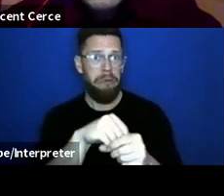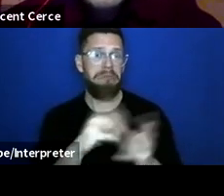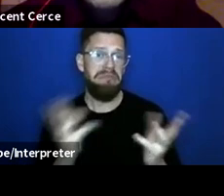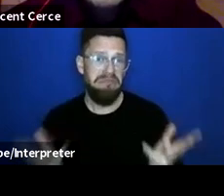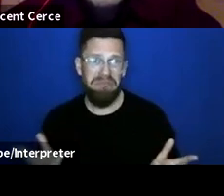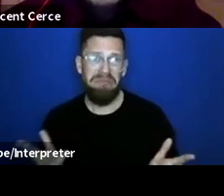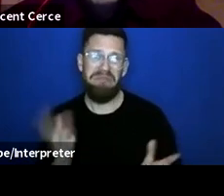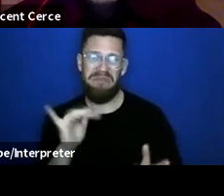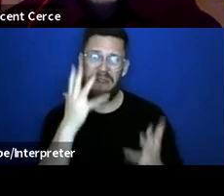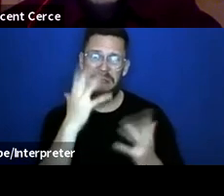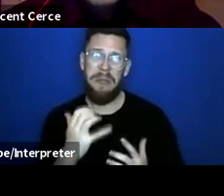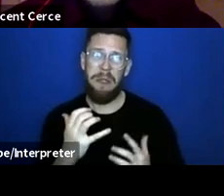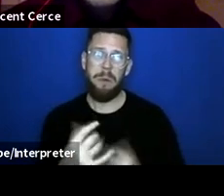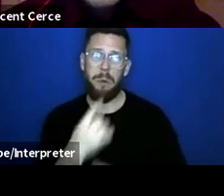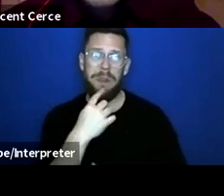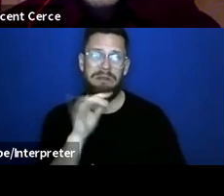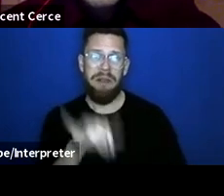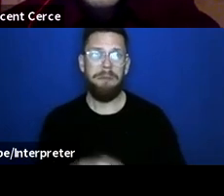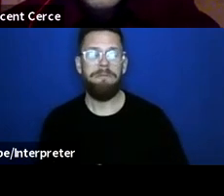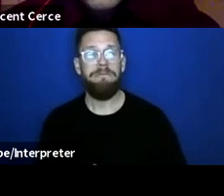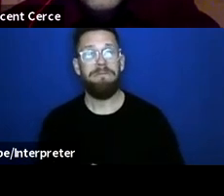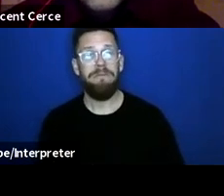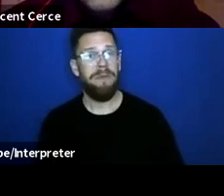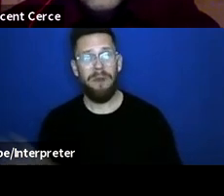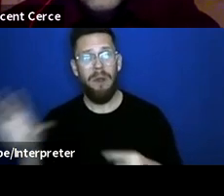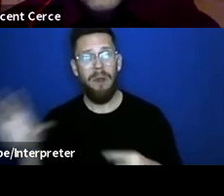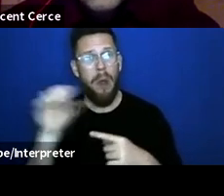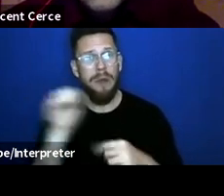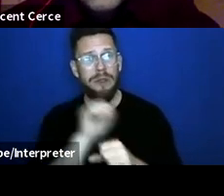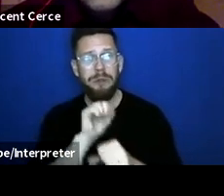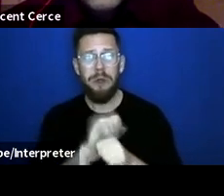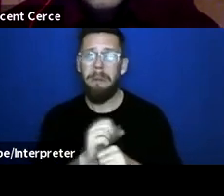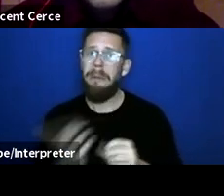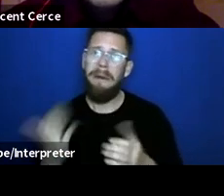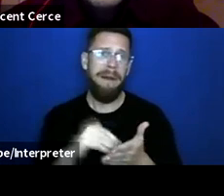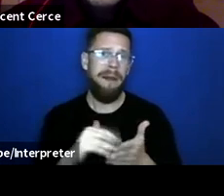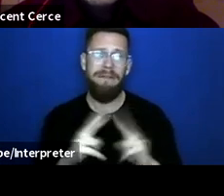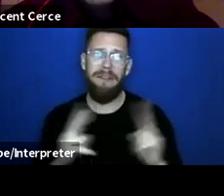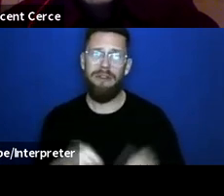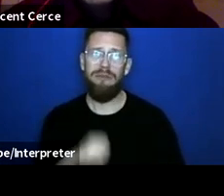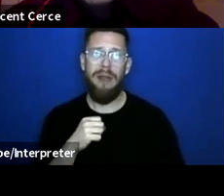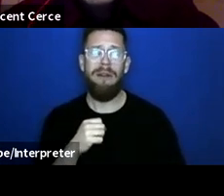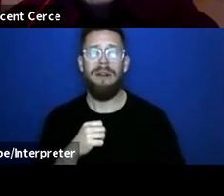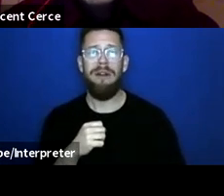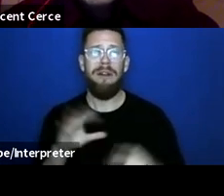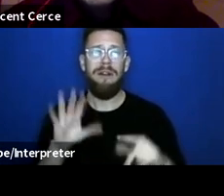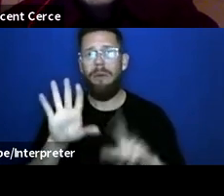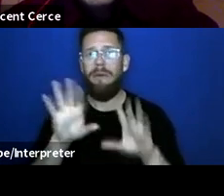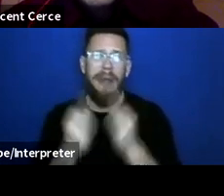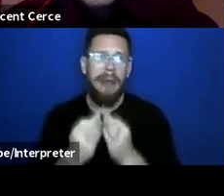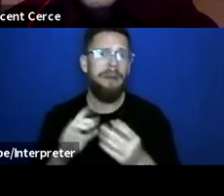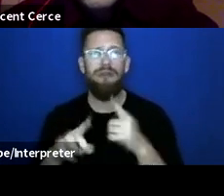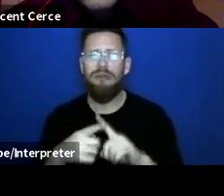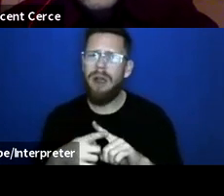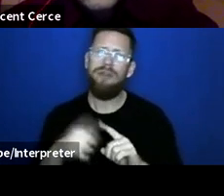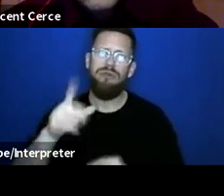it's unfortunate you missed that. Phenomenal job. Again, good friend of mine. I'm super proud of him. The family are family friends of mine. So I know they